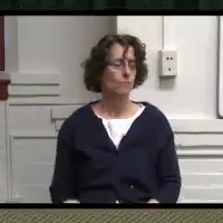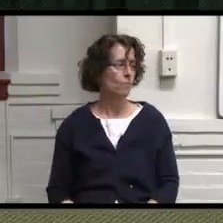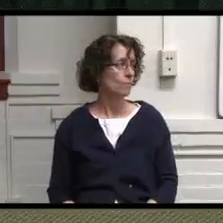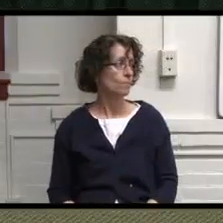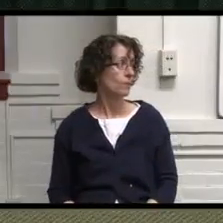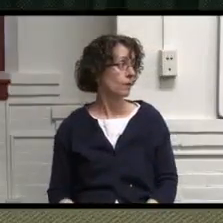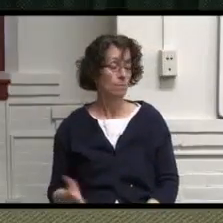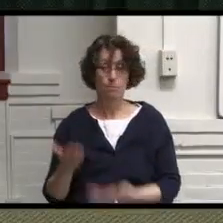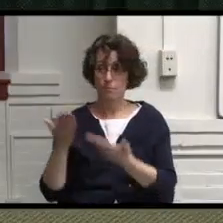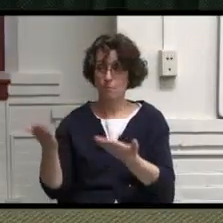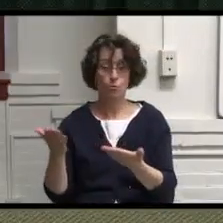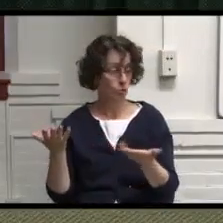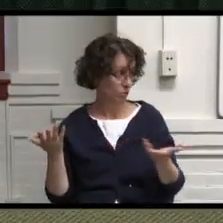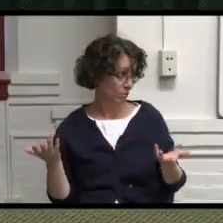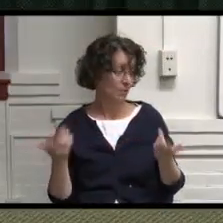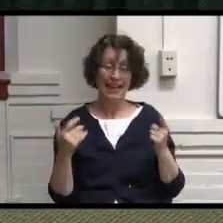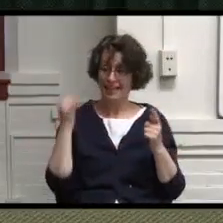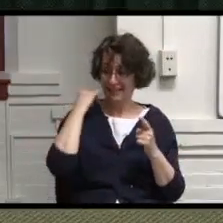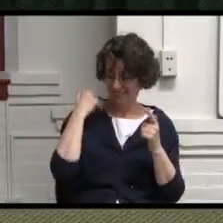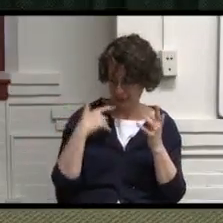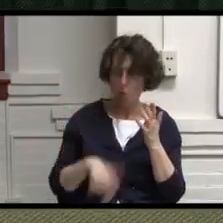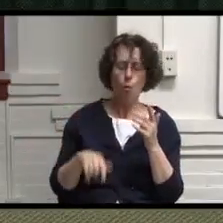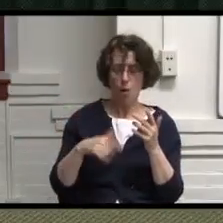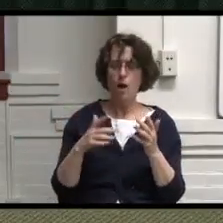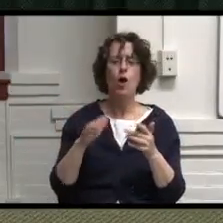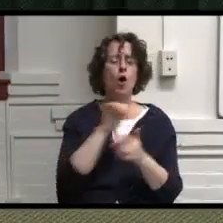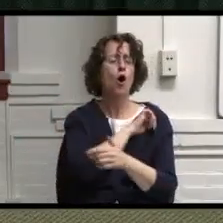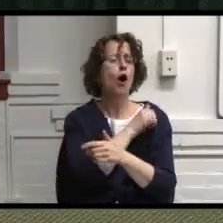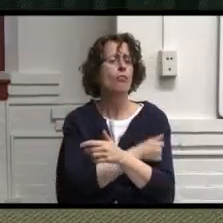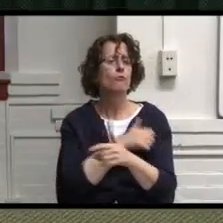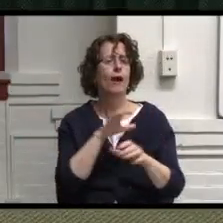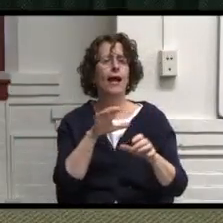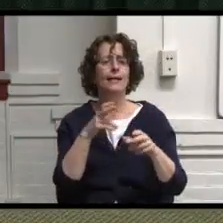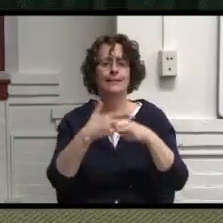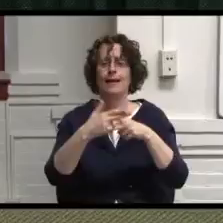If I can find it. To authorize acting town manager